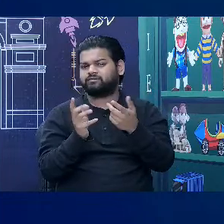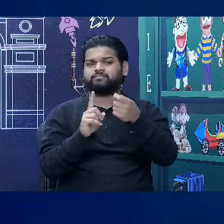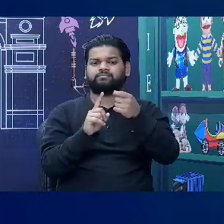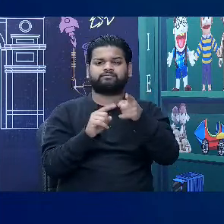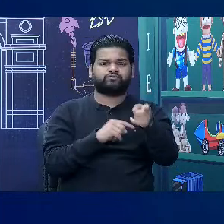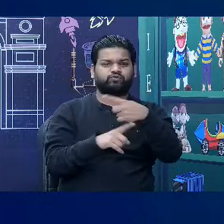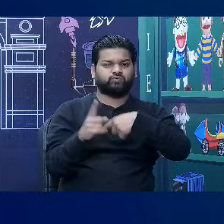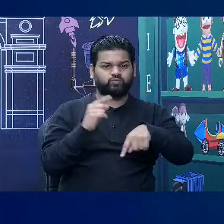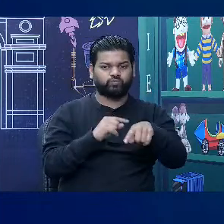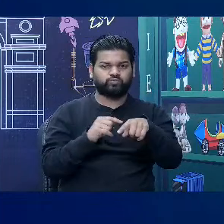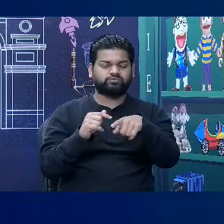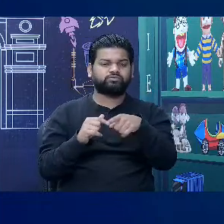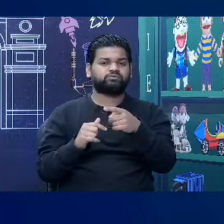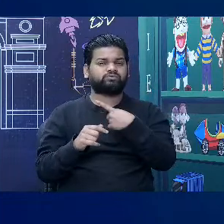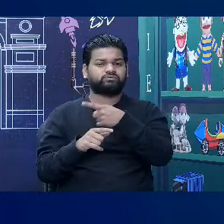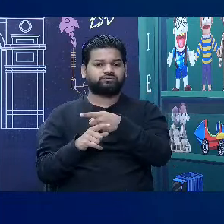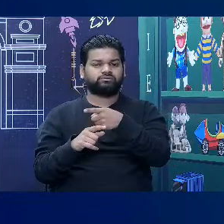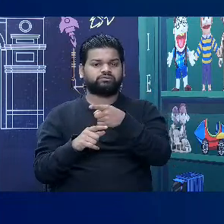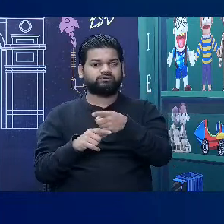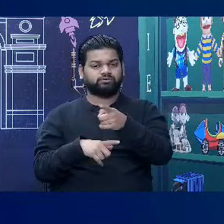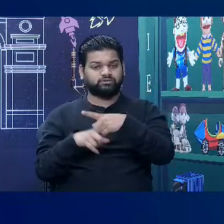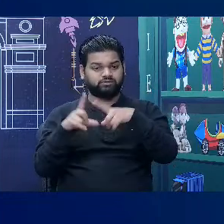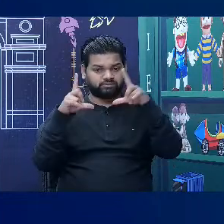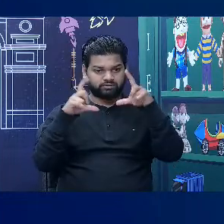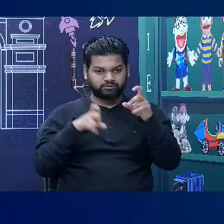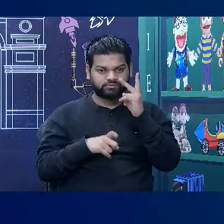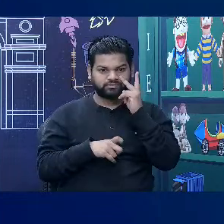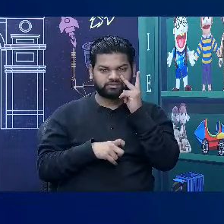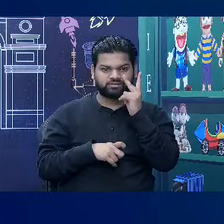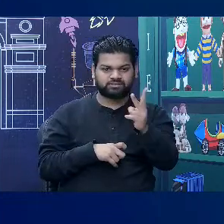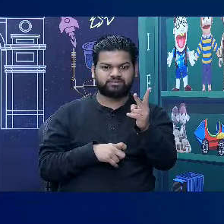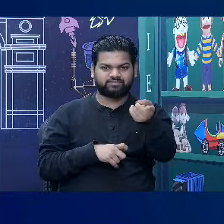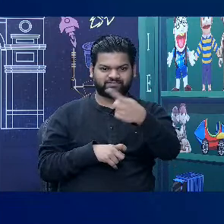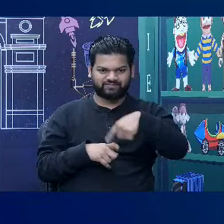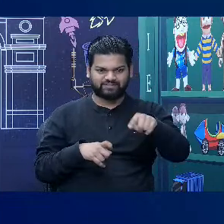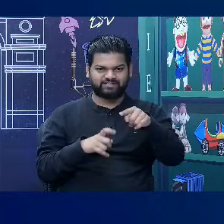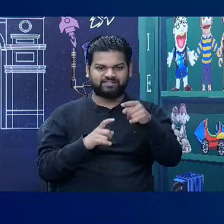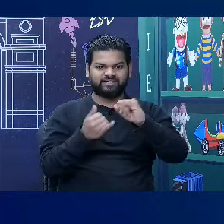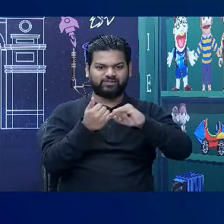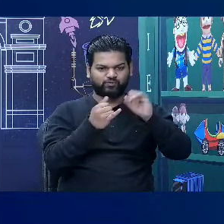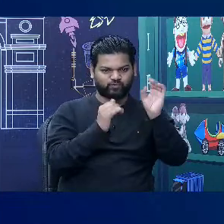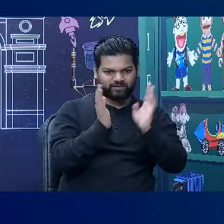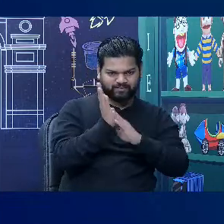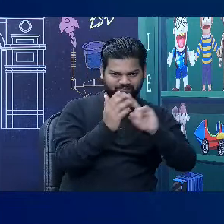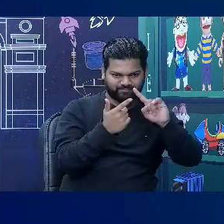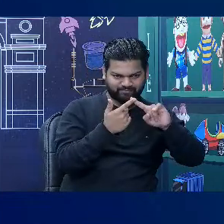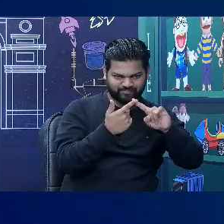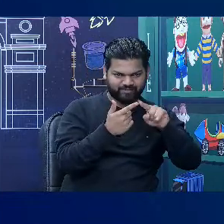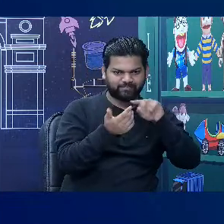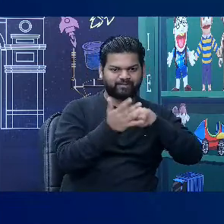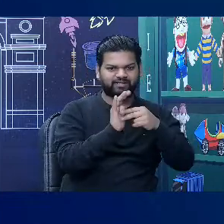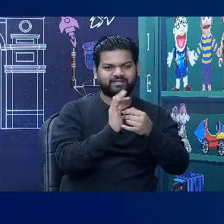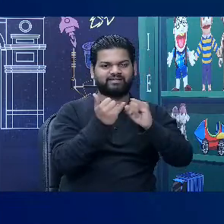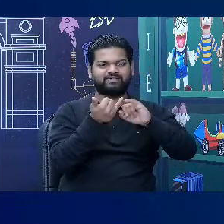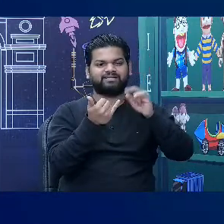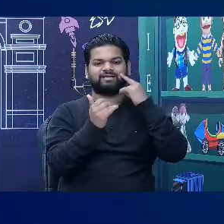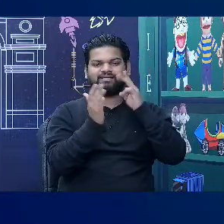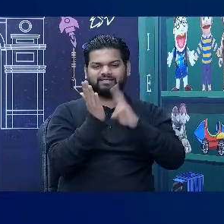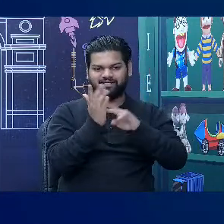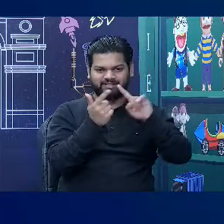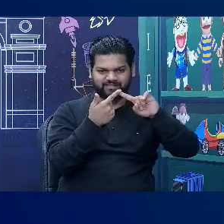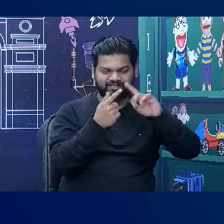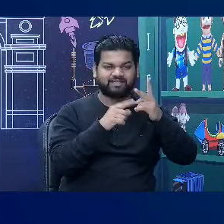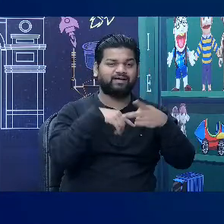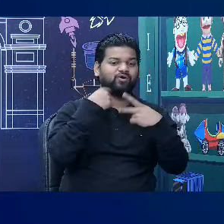perpendicular, and have may H reminds us of hypotenuse. So, you have some people have. Then come to